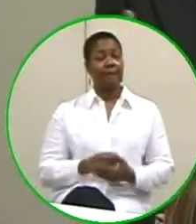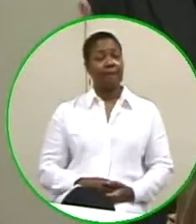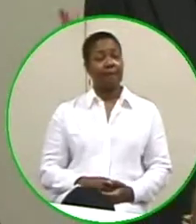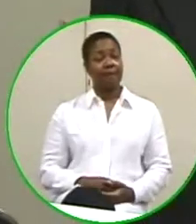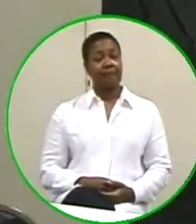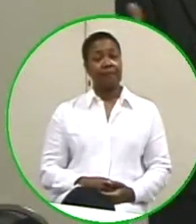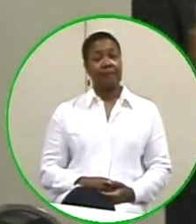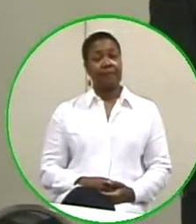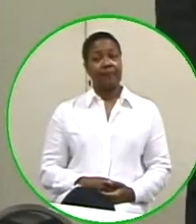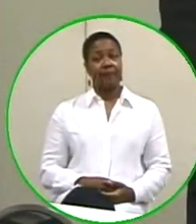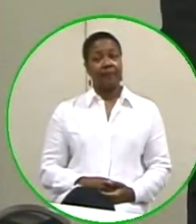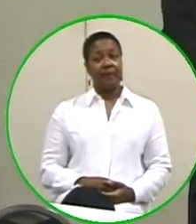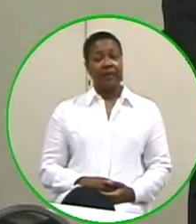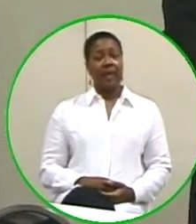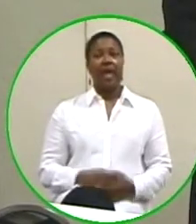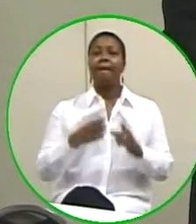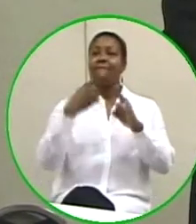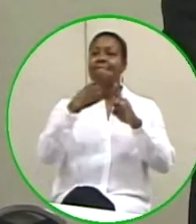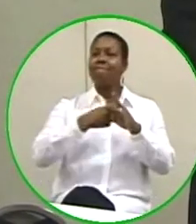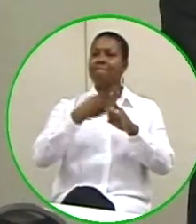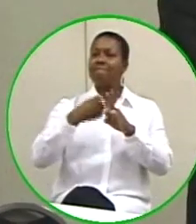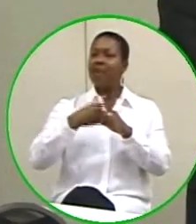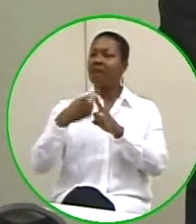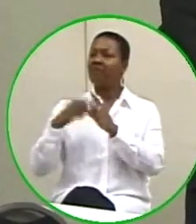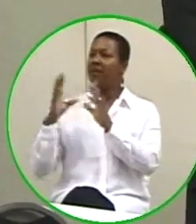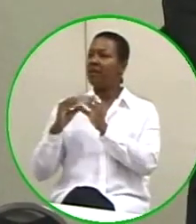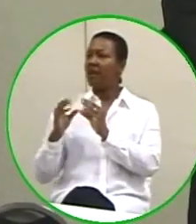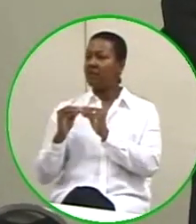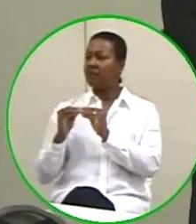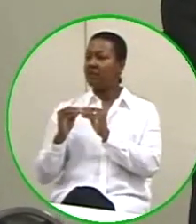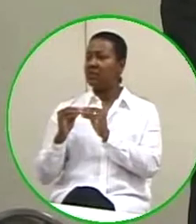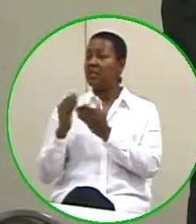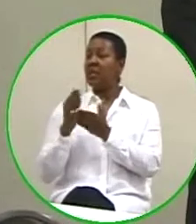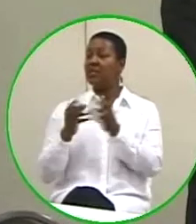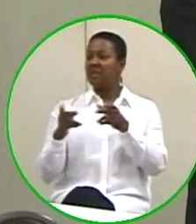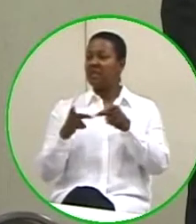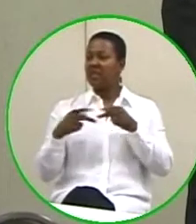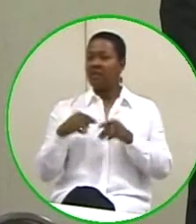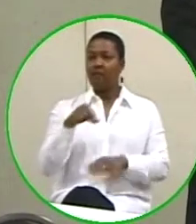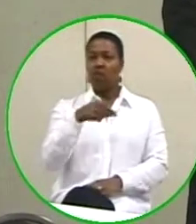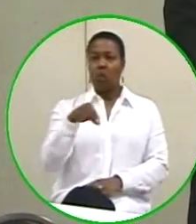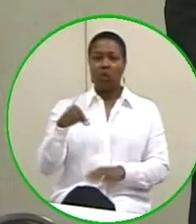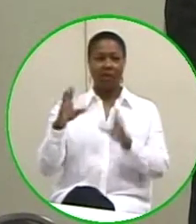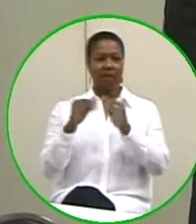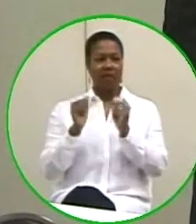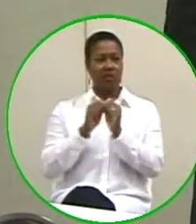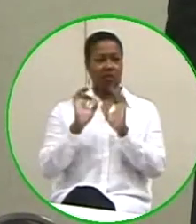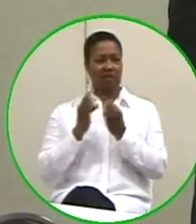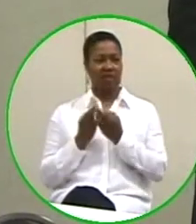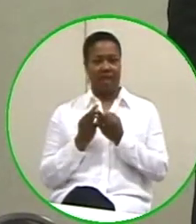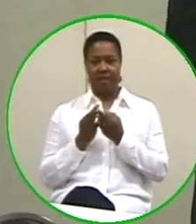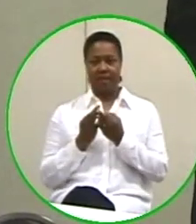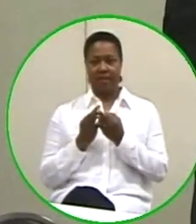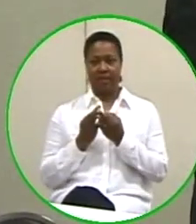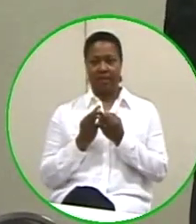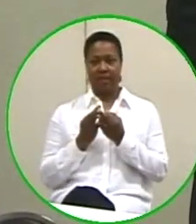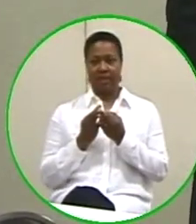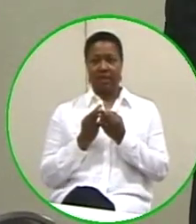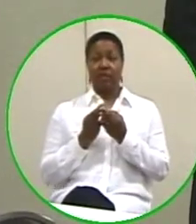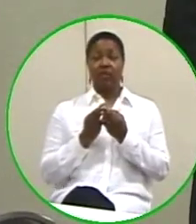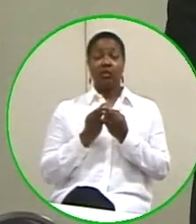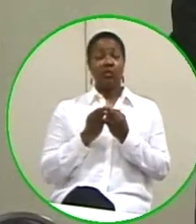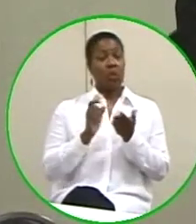And then there's monthly conferences. I've seen some places do it quarterly with the family. There's notes going